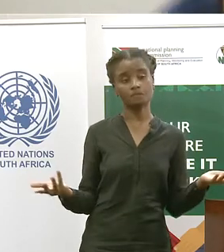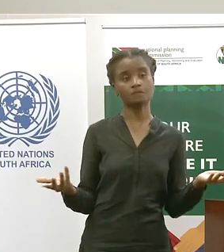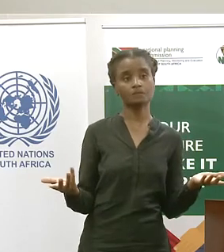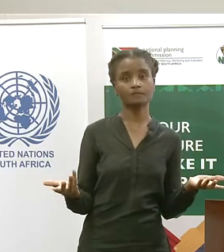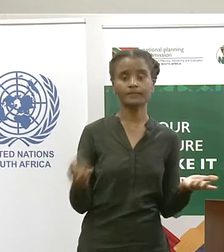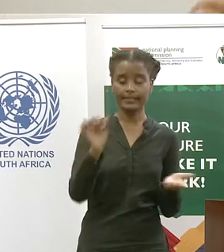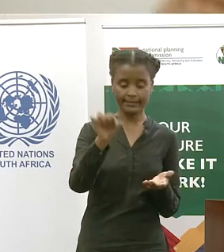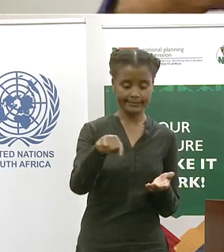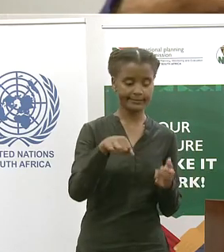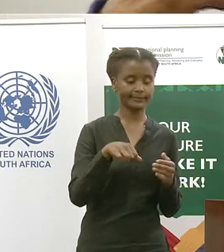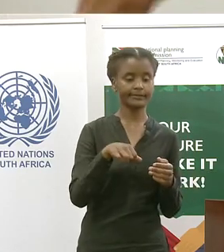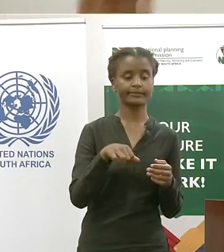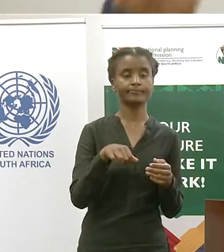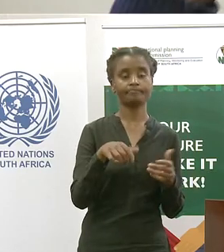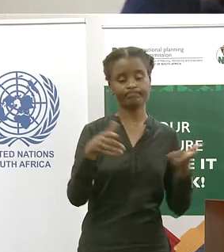the disability,